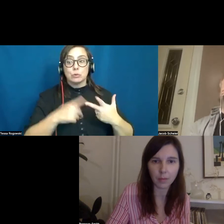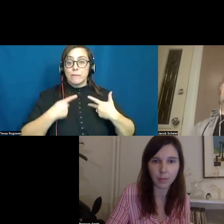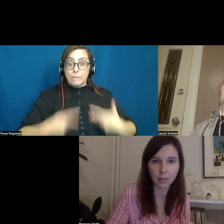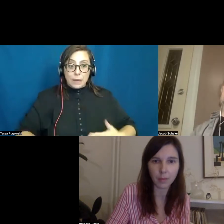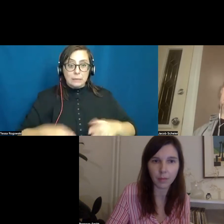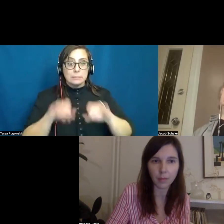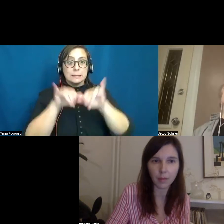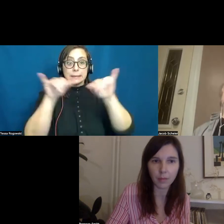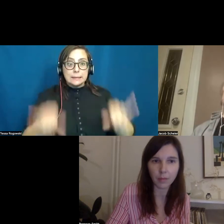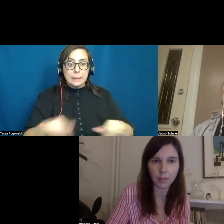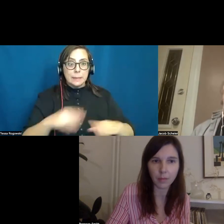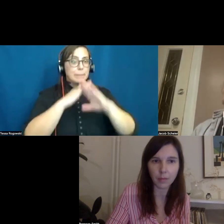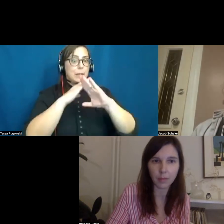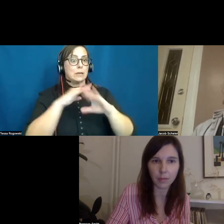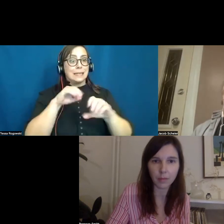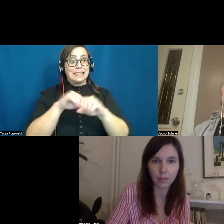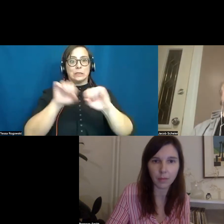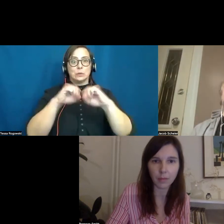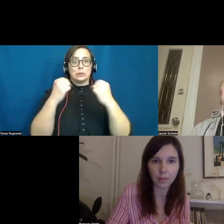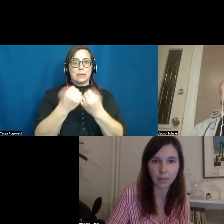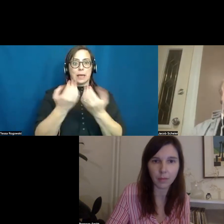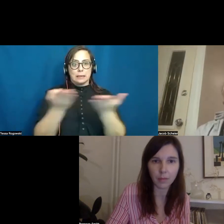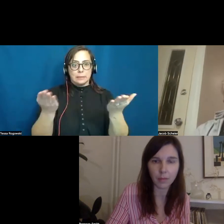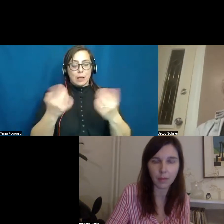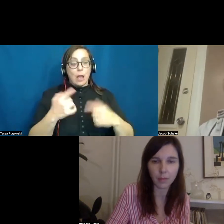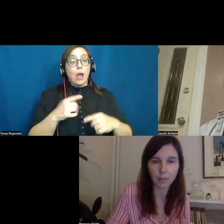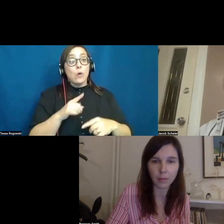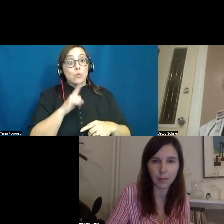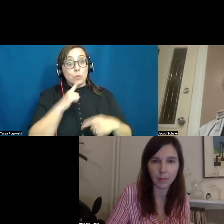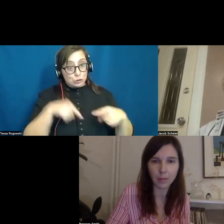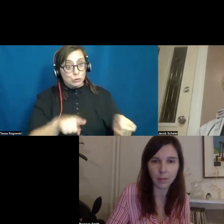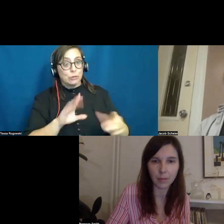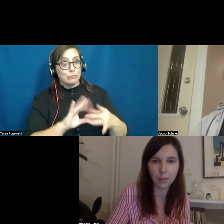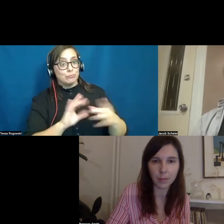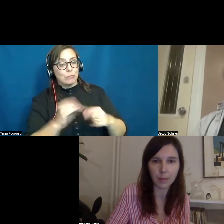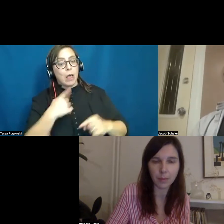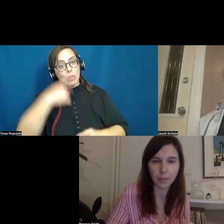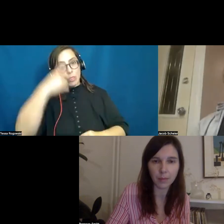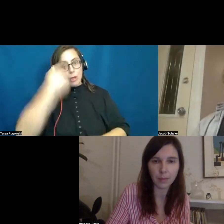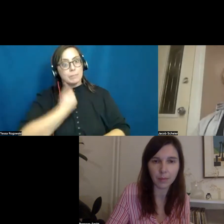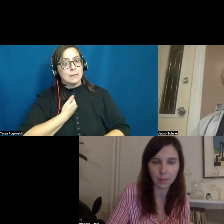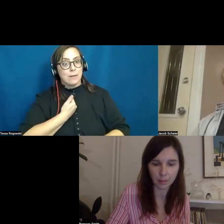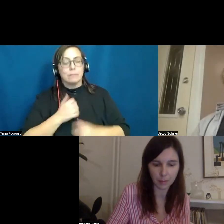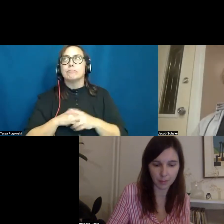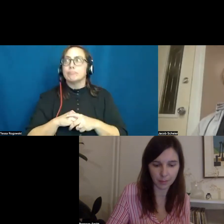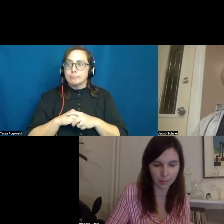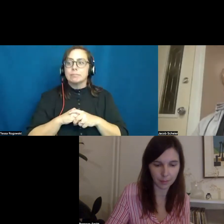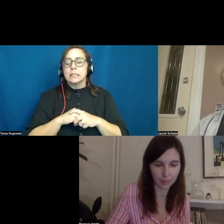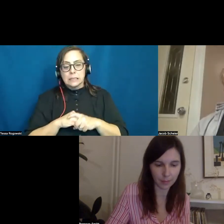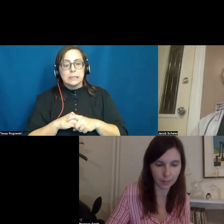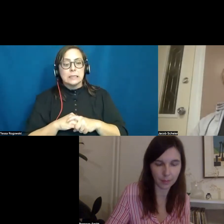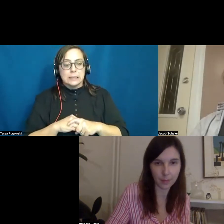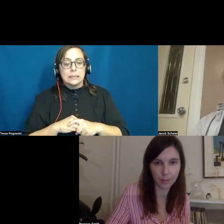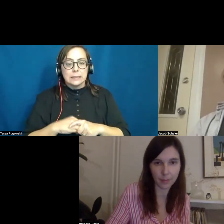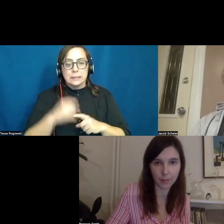in society. And I actually thought to myself, I think that some of